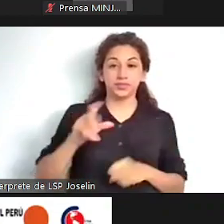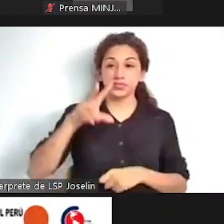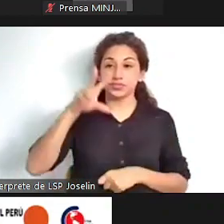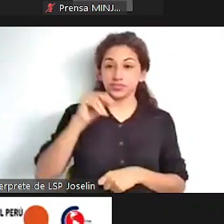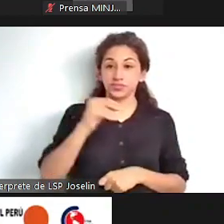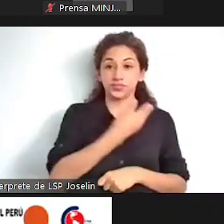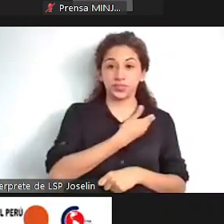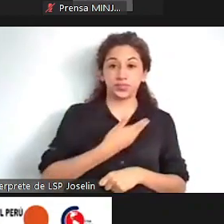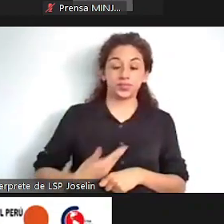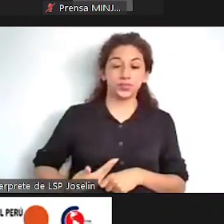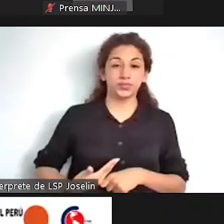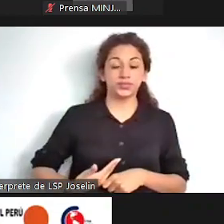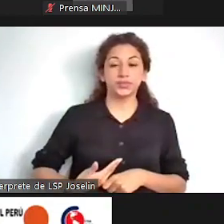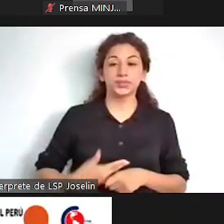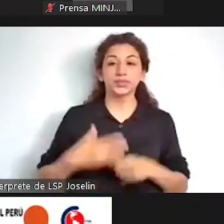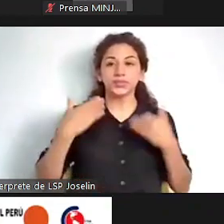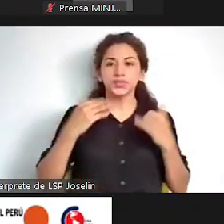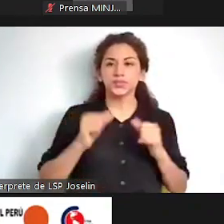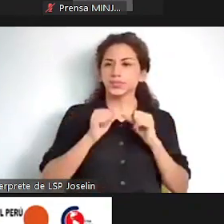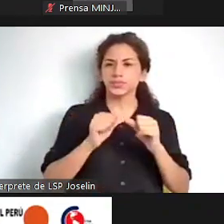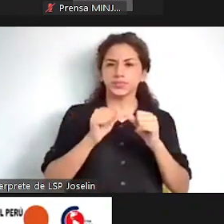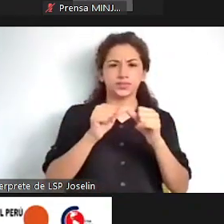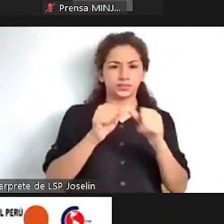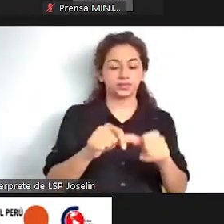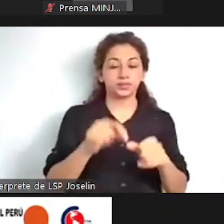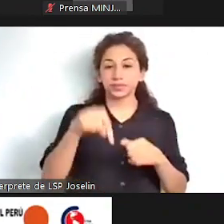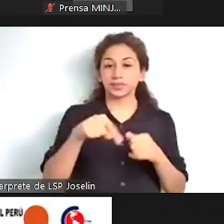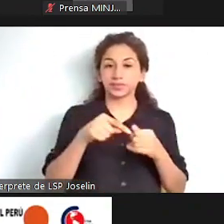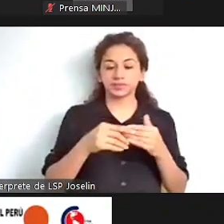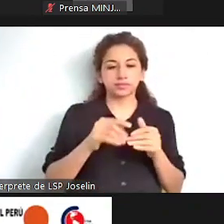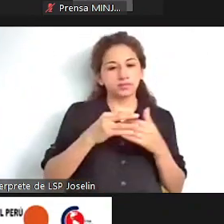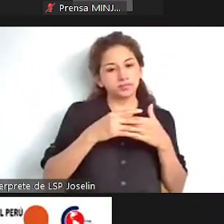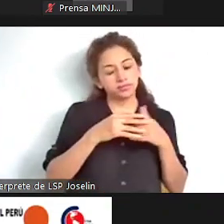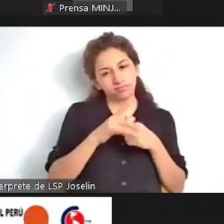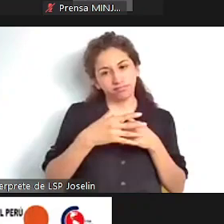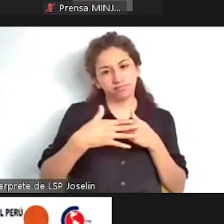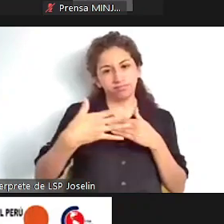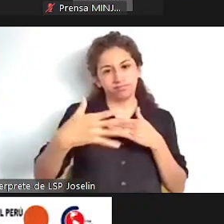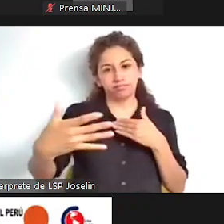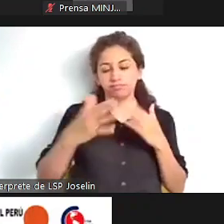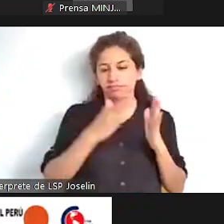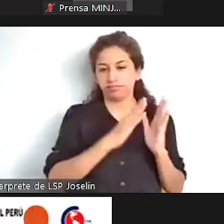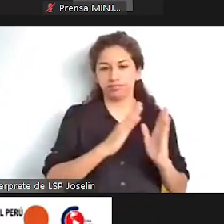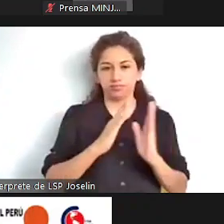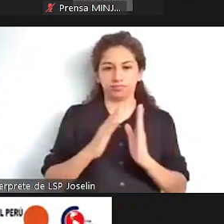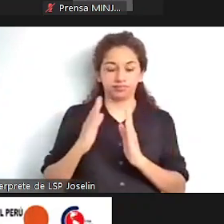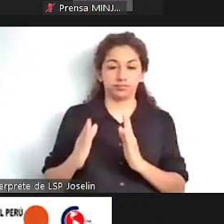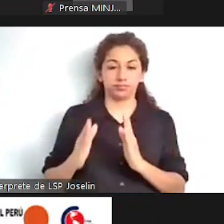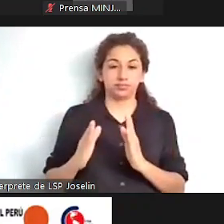non-state stakeholders has been constant throughout this process